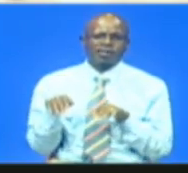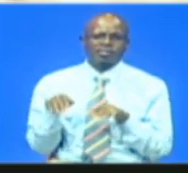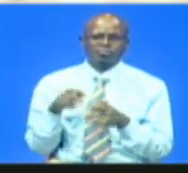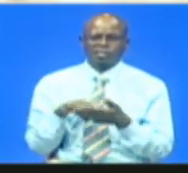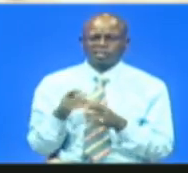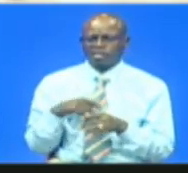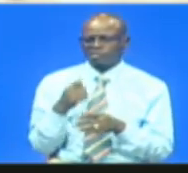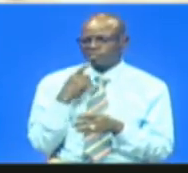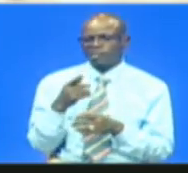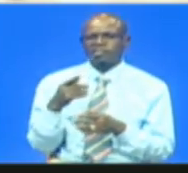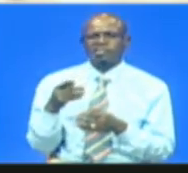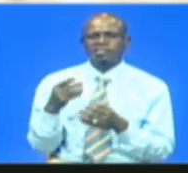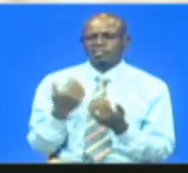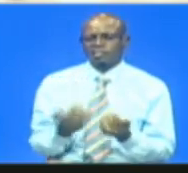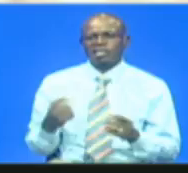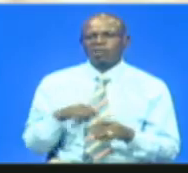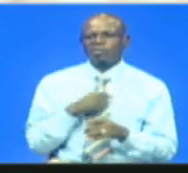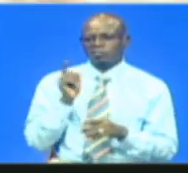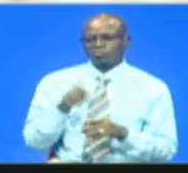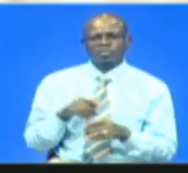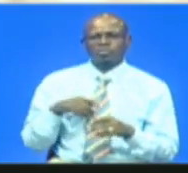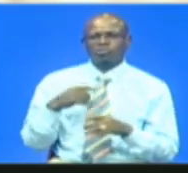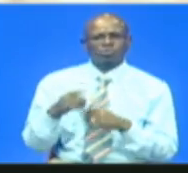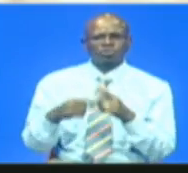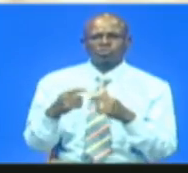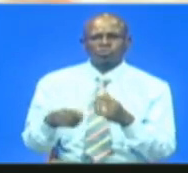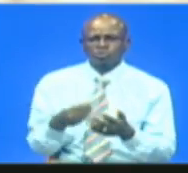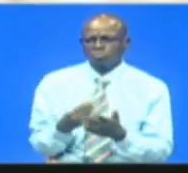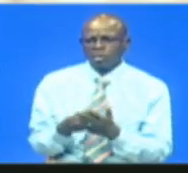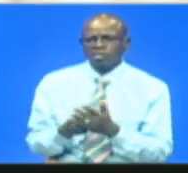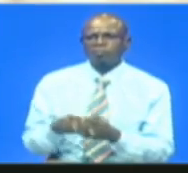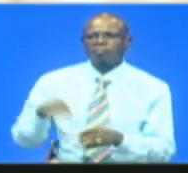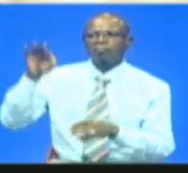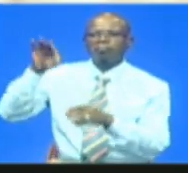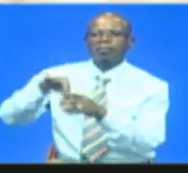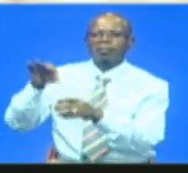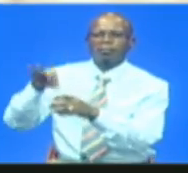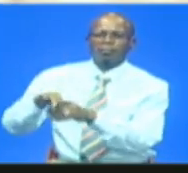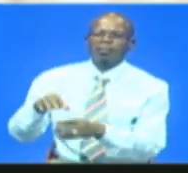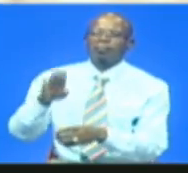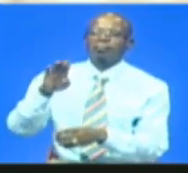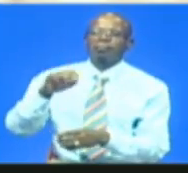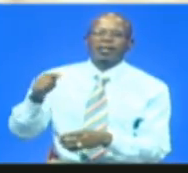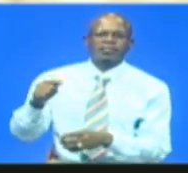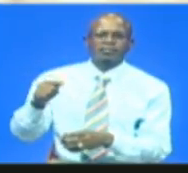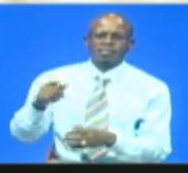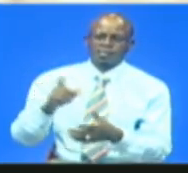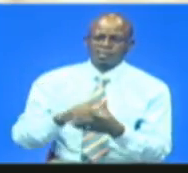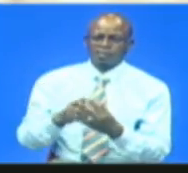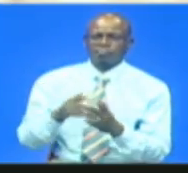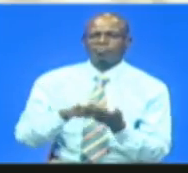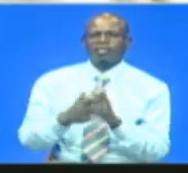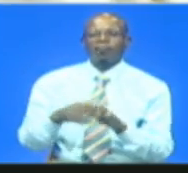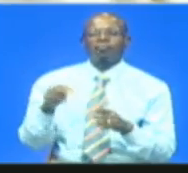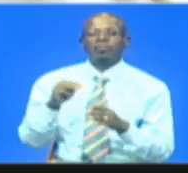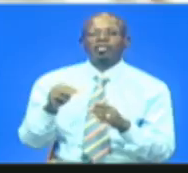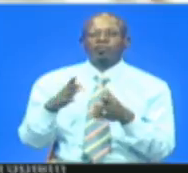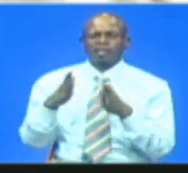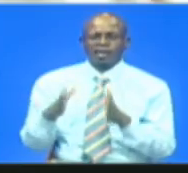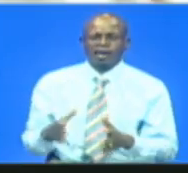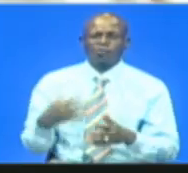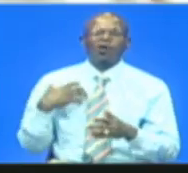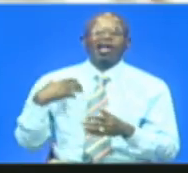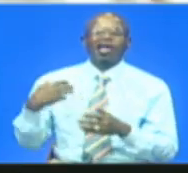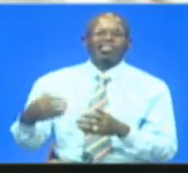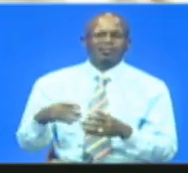just go around betting and become a millionaire and live well? Is that the kind of thing that we are telling our country and our children? The number of